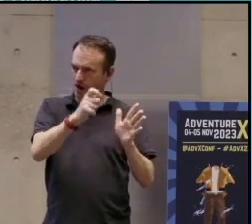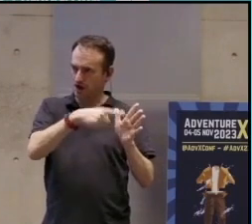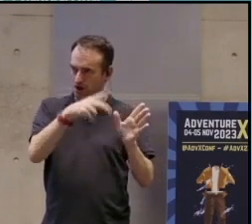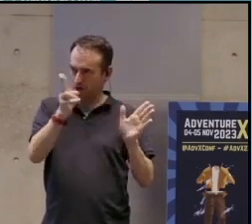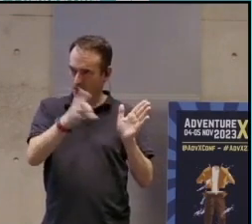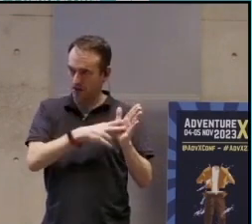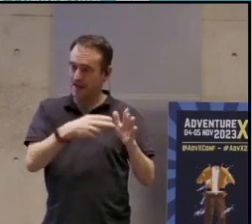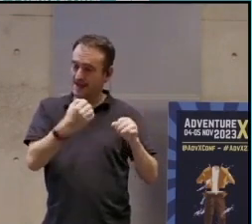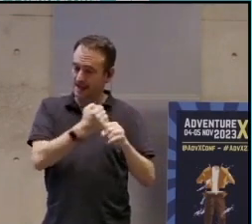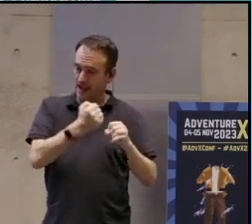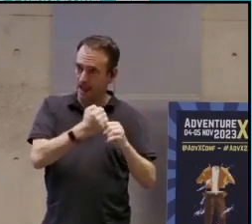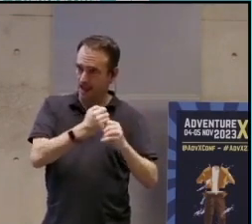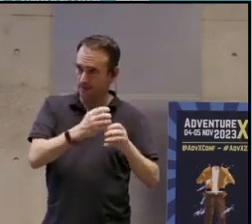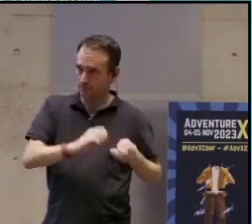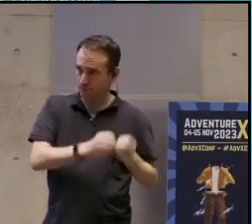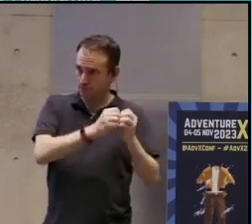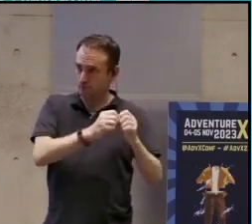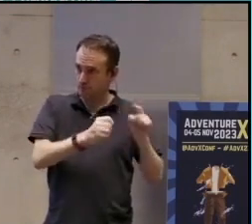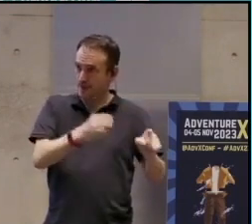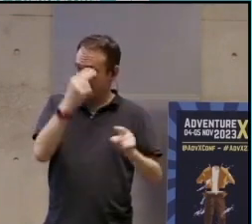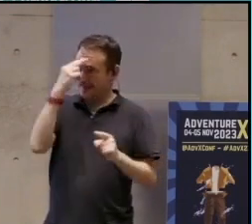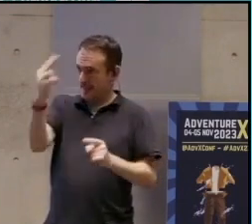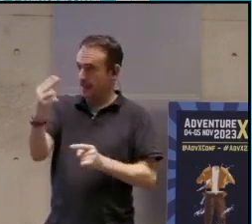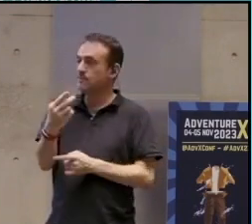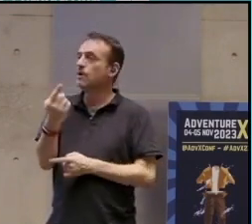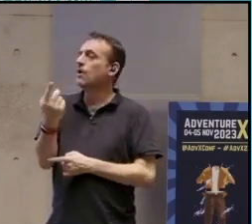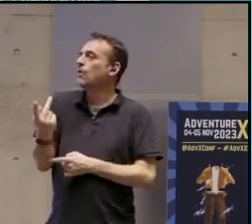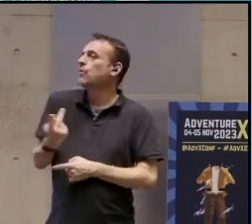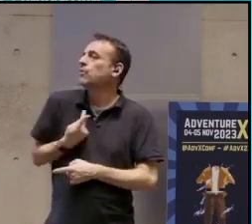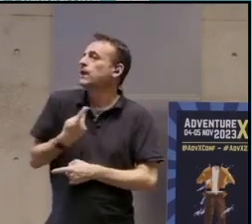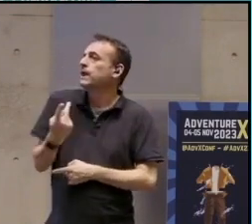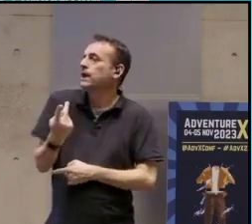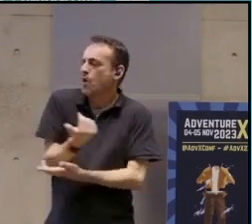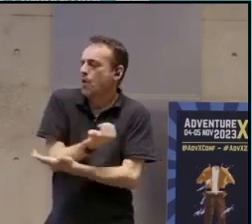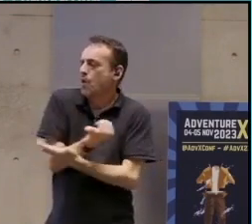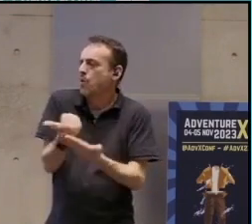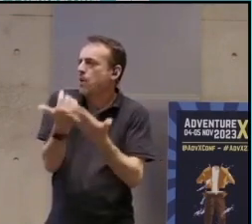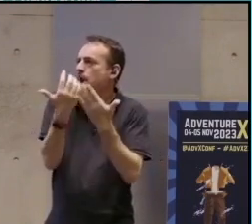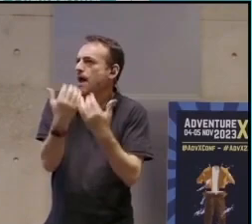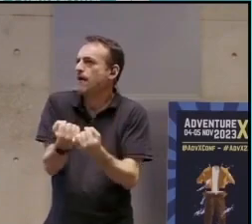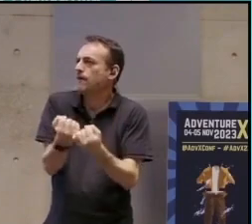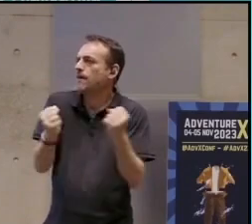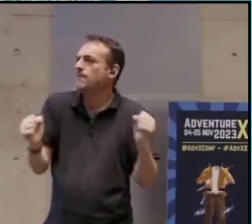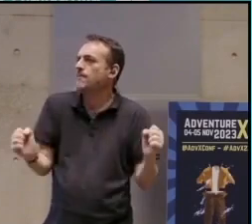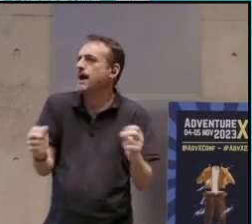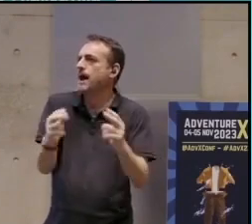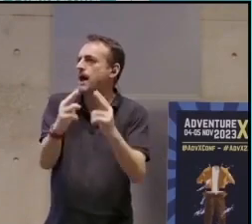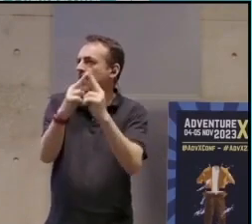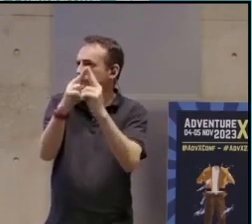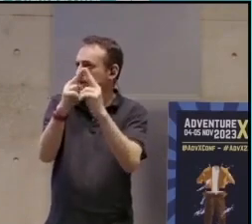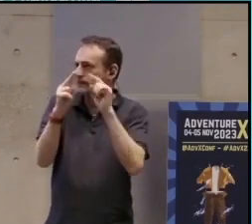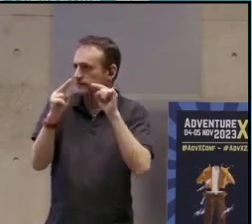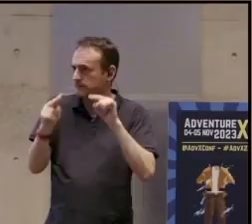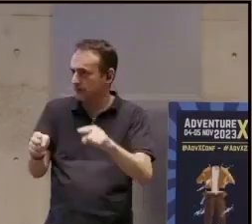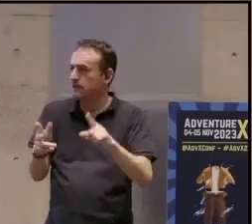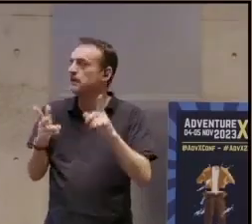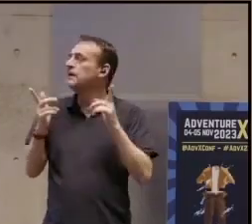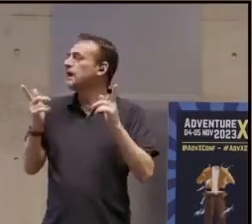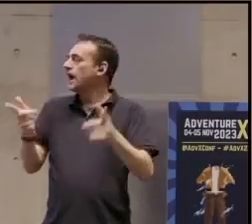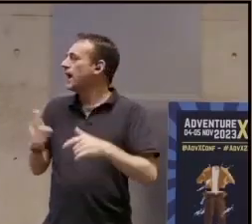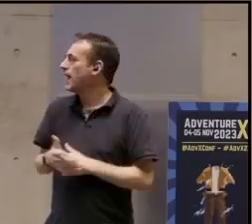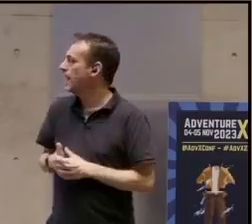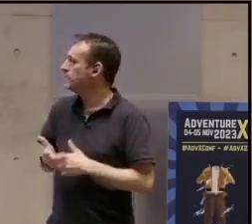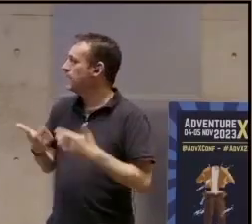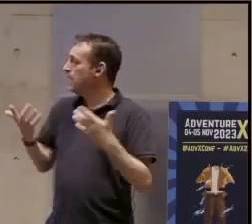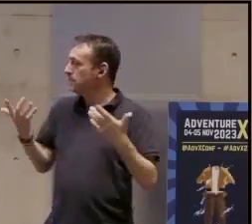We'll Always Have Paris, which is about, you play as that guy in the mirror called Simon,